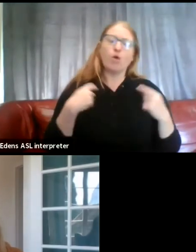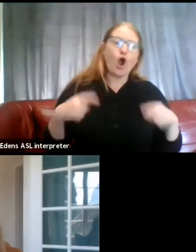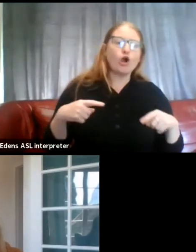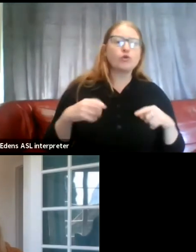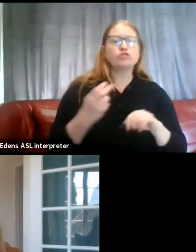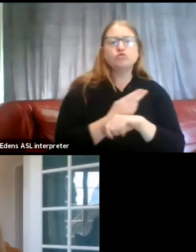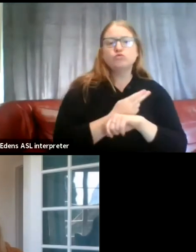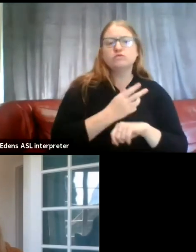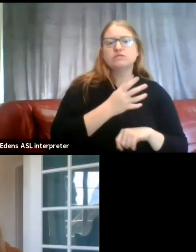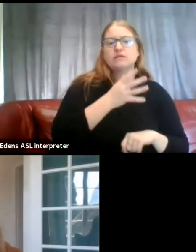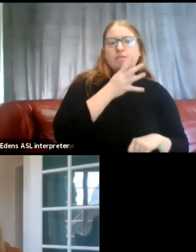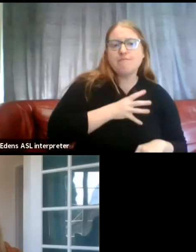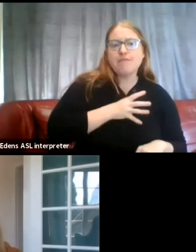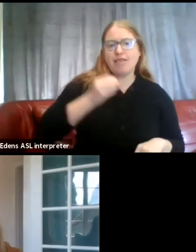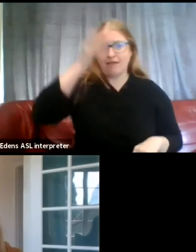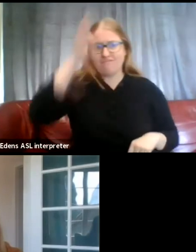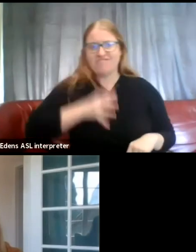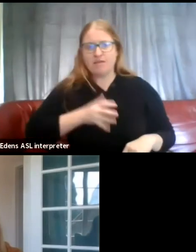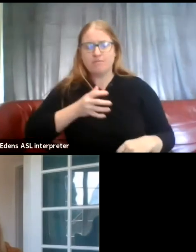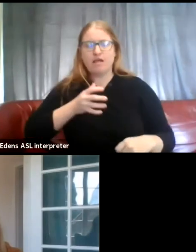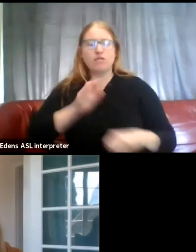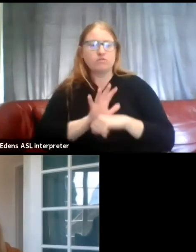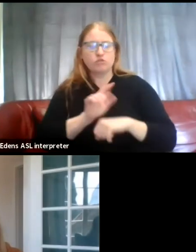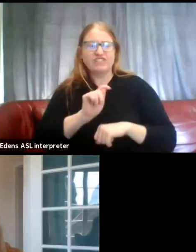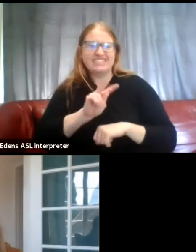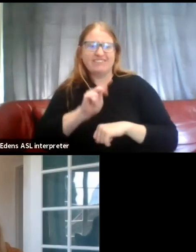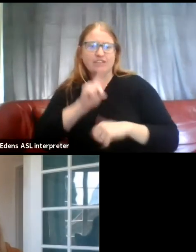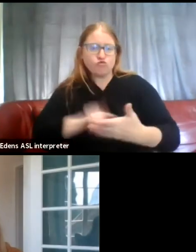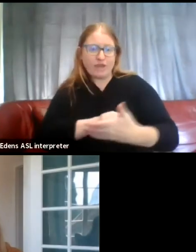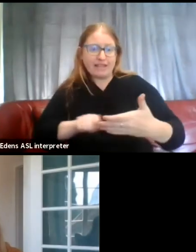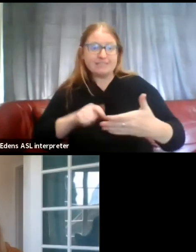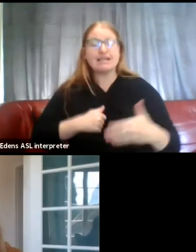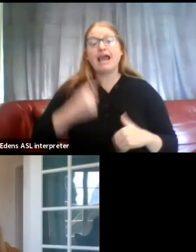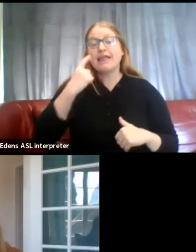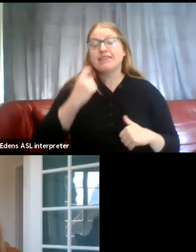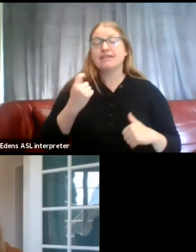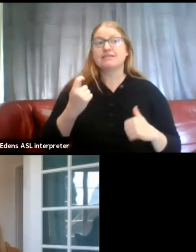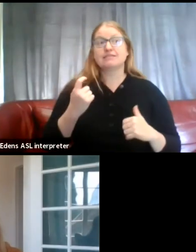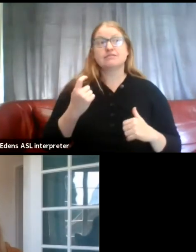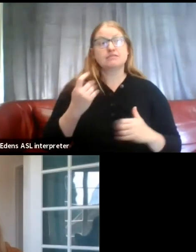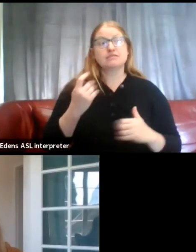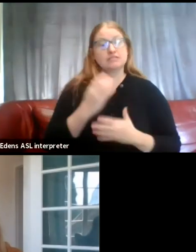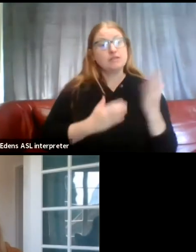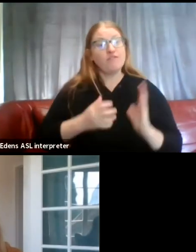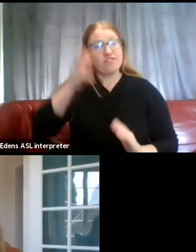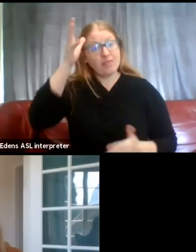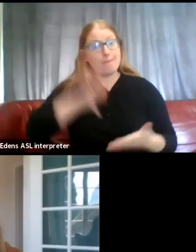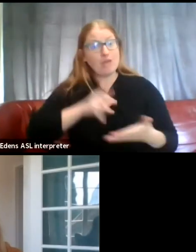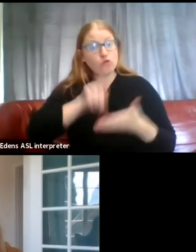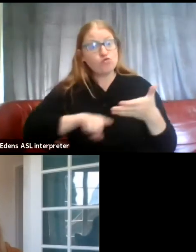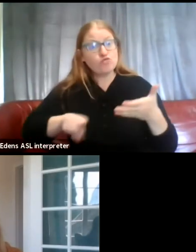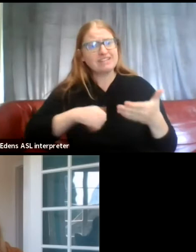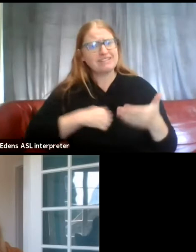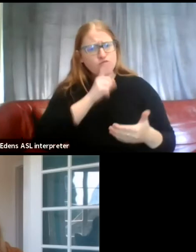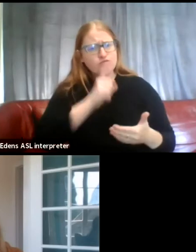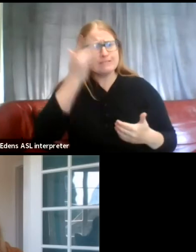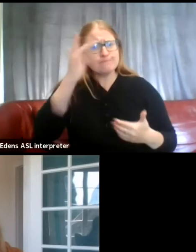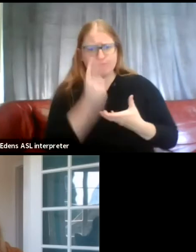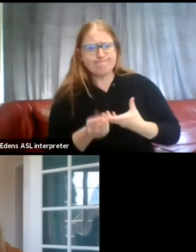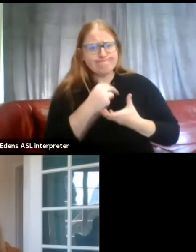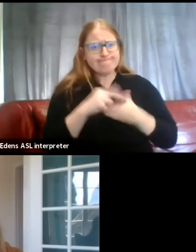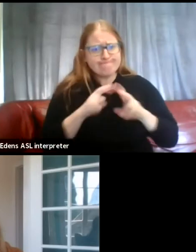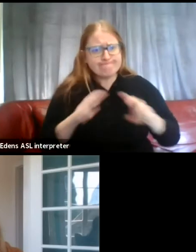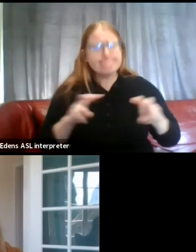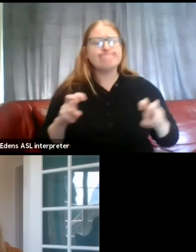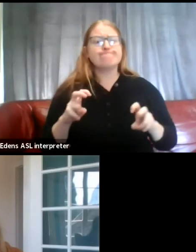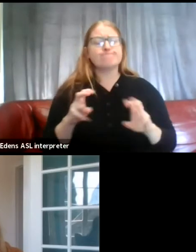female critics. I think that the male critics that I know have often had incredibly insightful things to say about these shows. The one thing I think is the difference is just